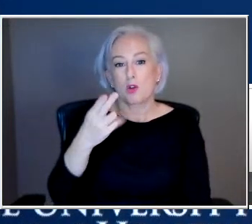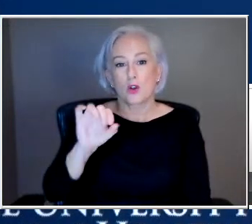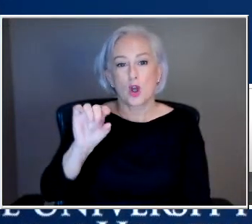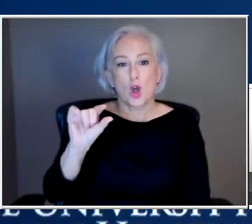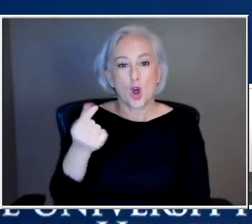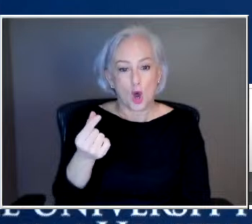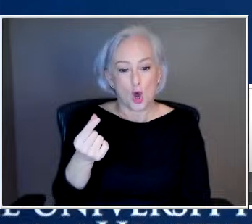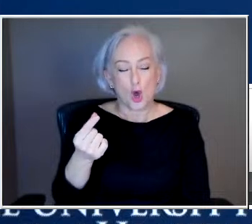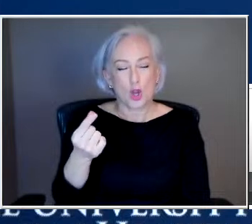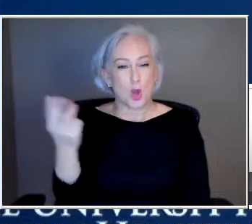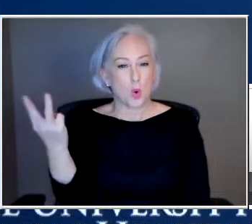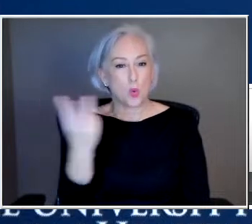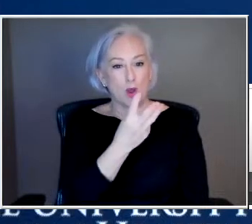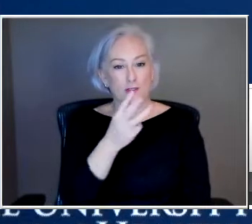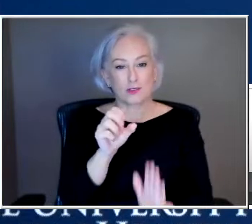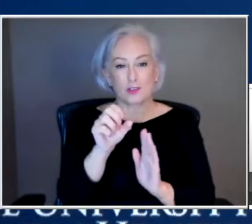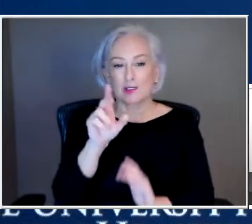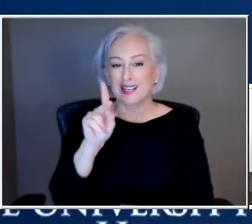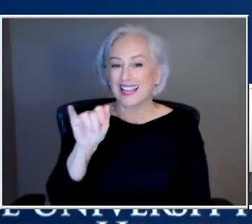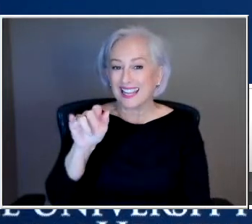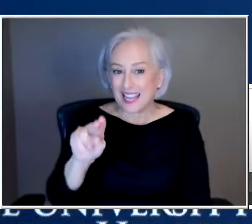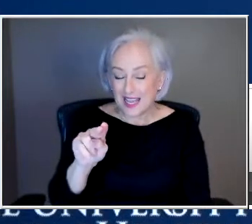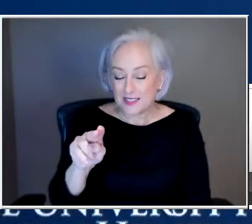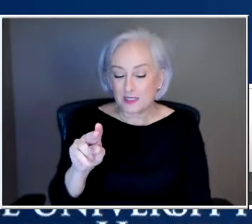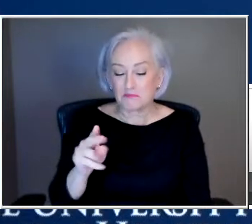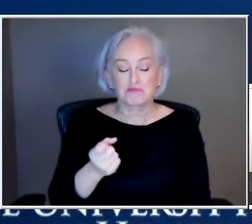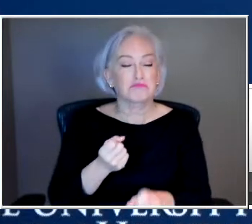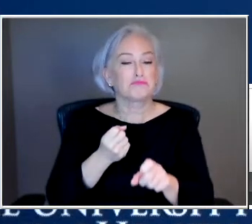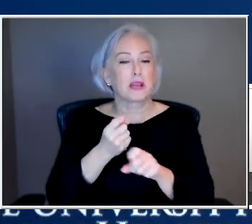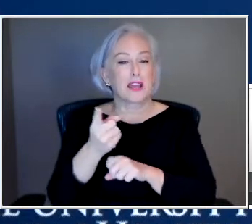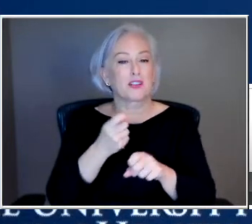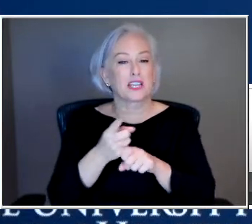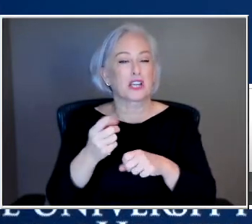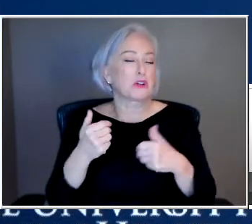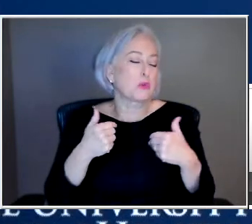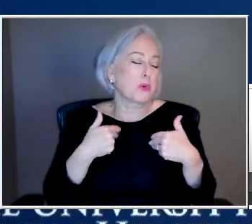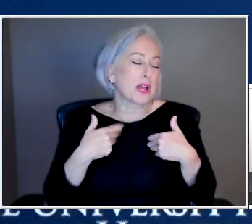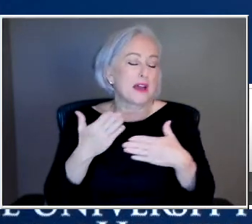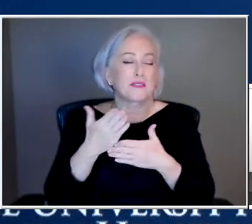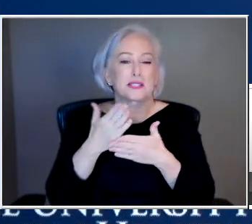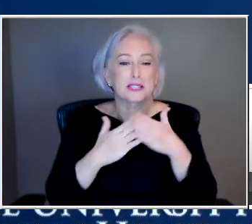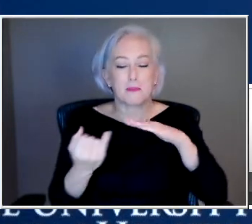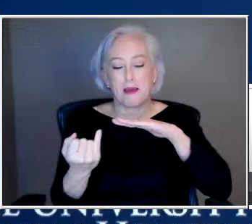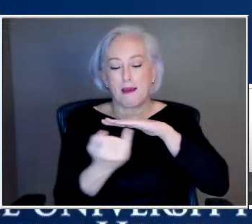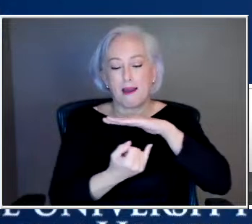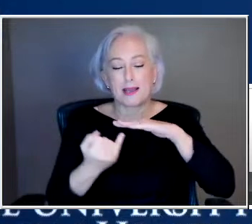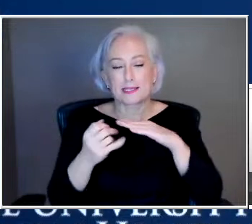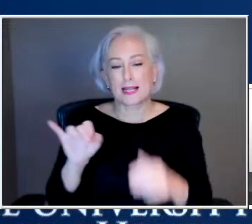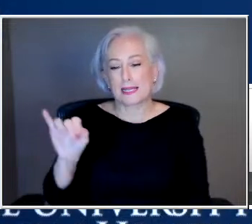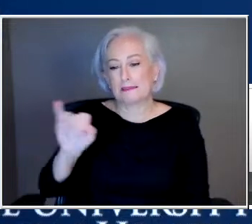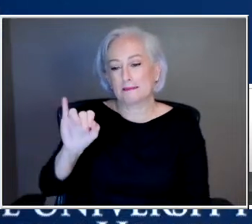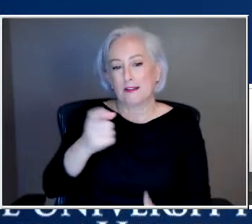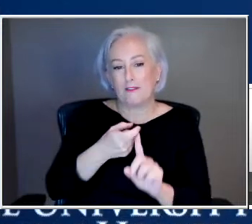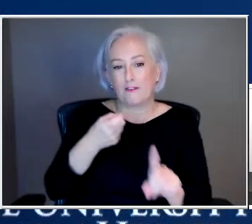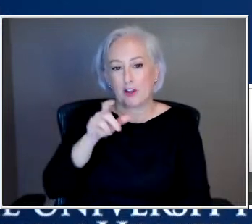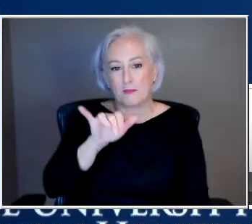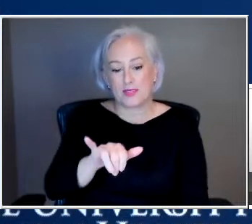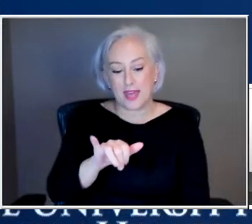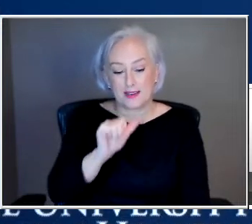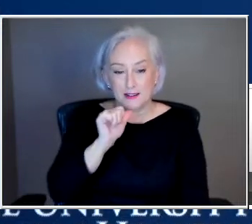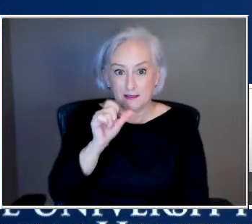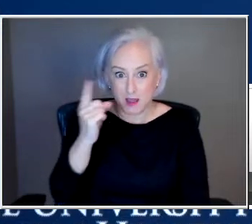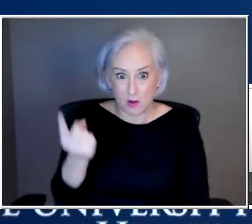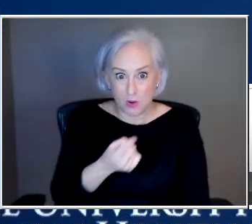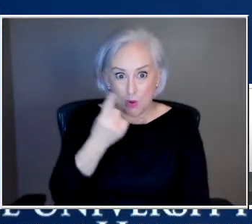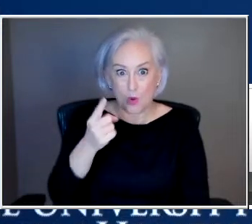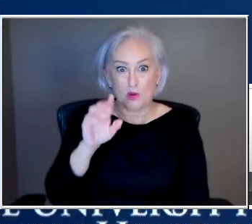cases yearly of isolated infections from this, not always bubonic plague,